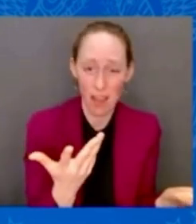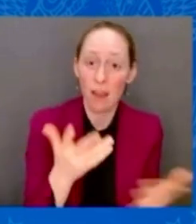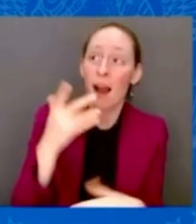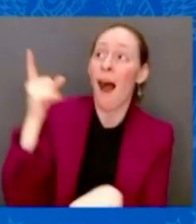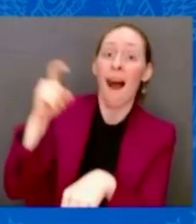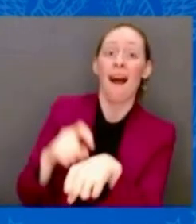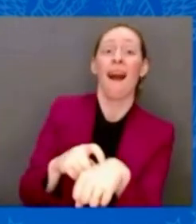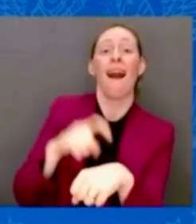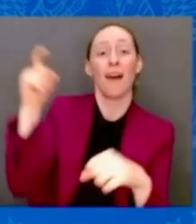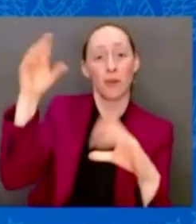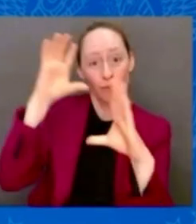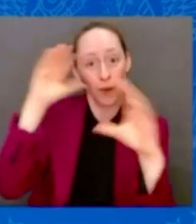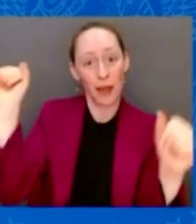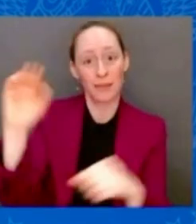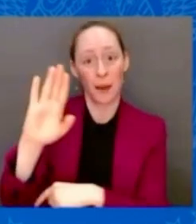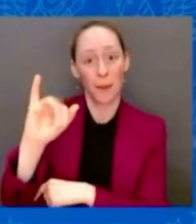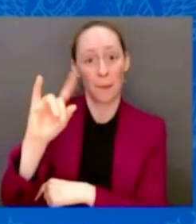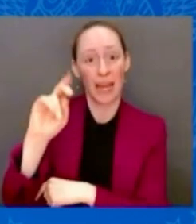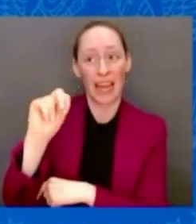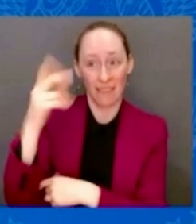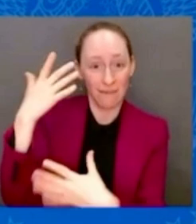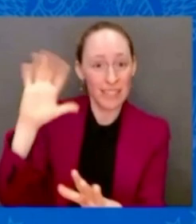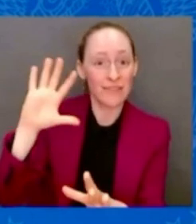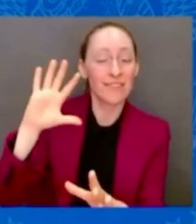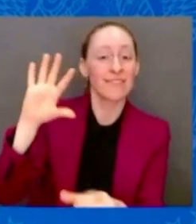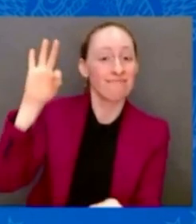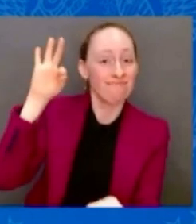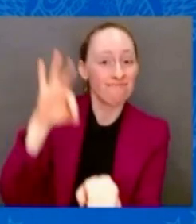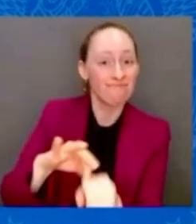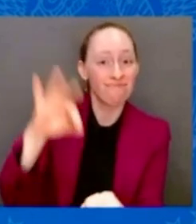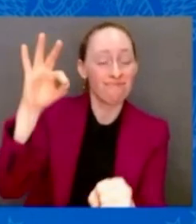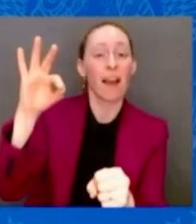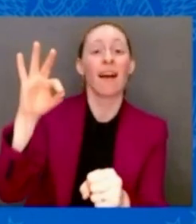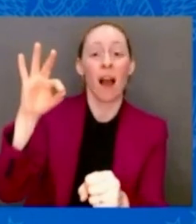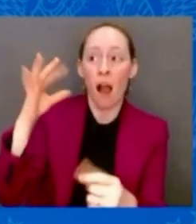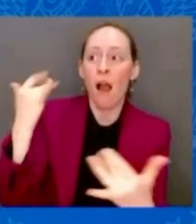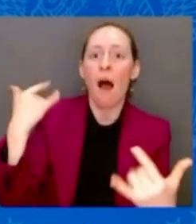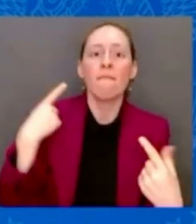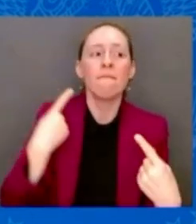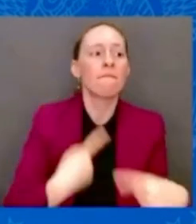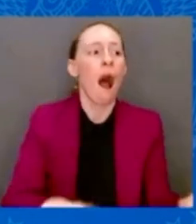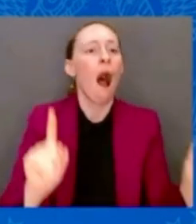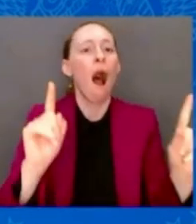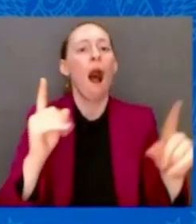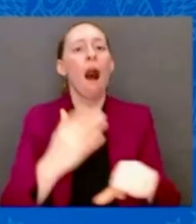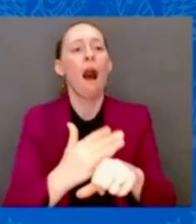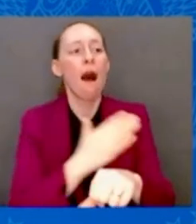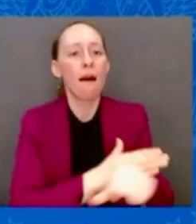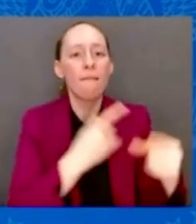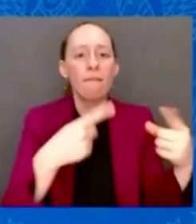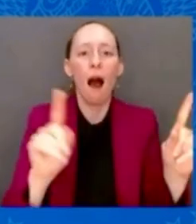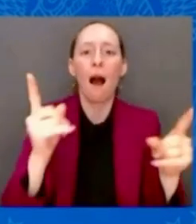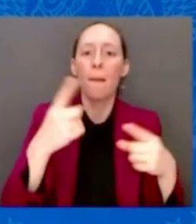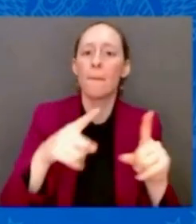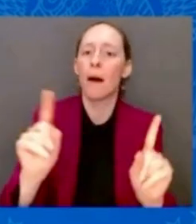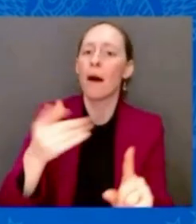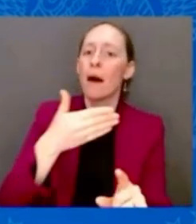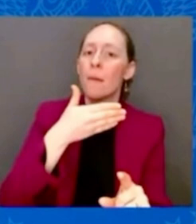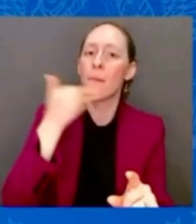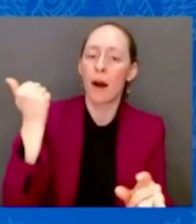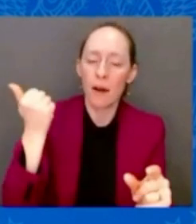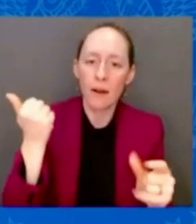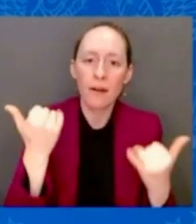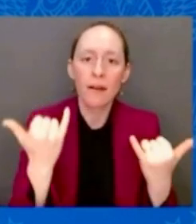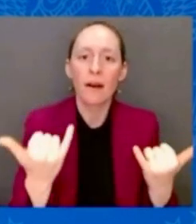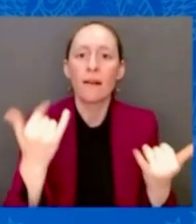for. President Biden has signed law after law to make sure firefighters get the benefits and support they